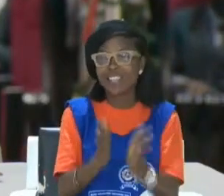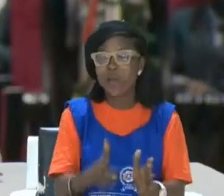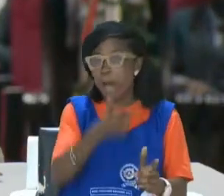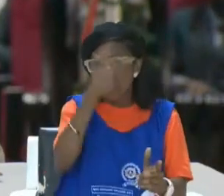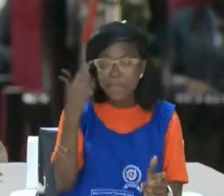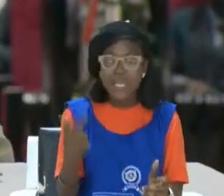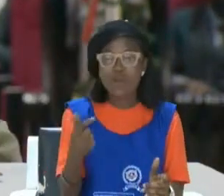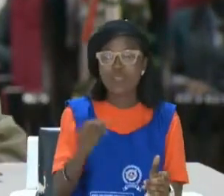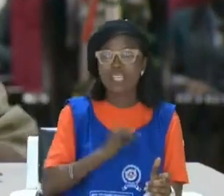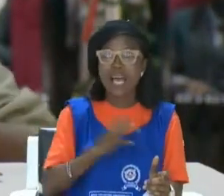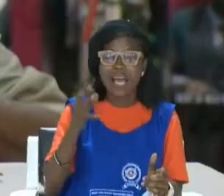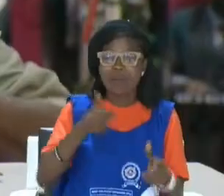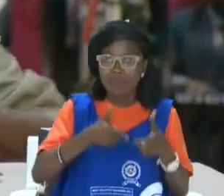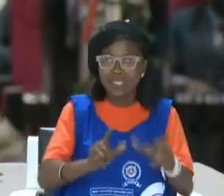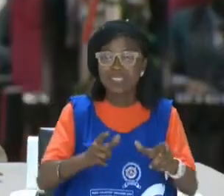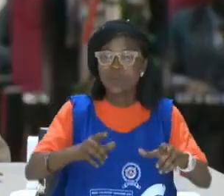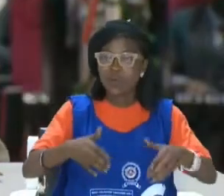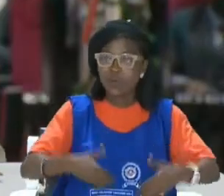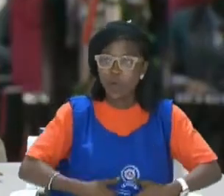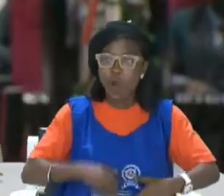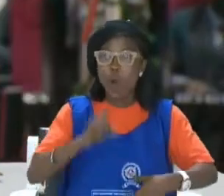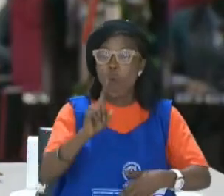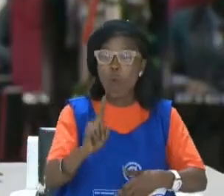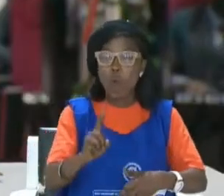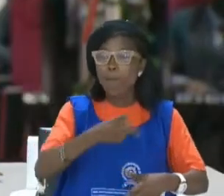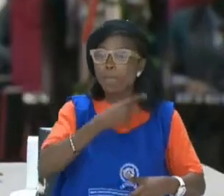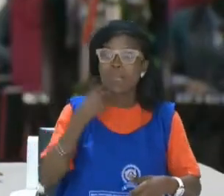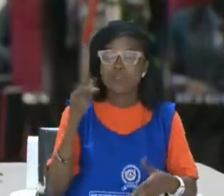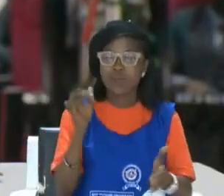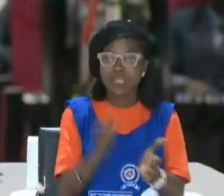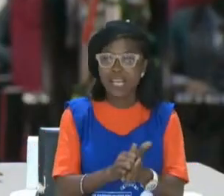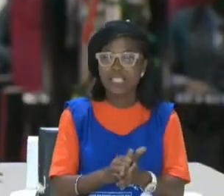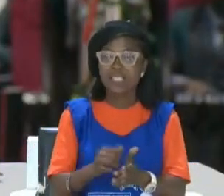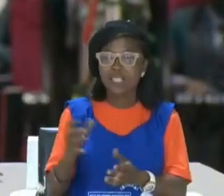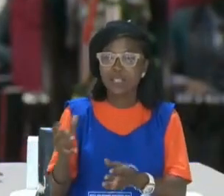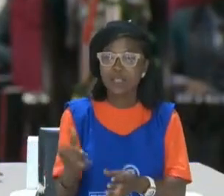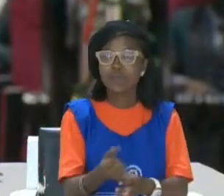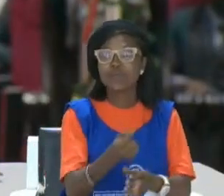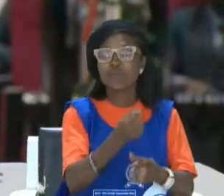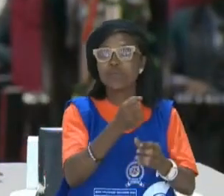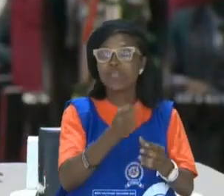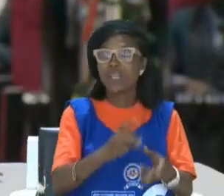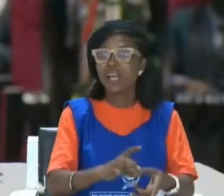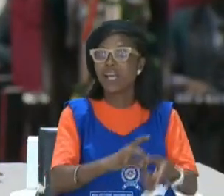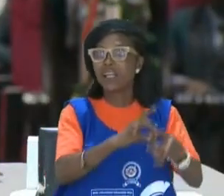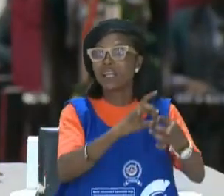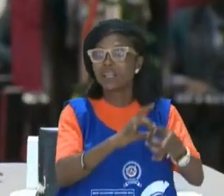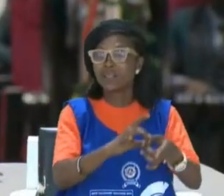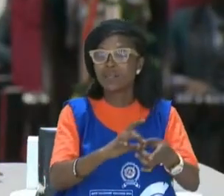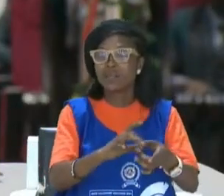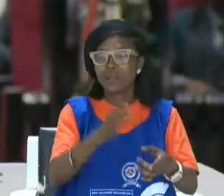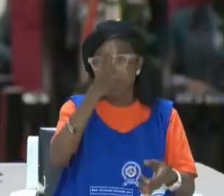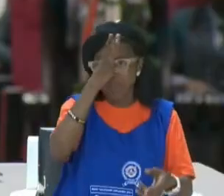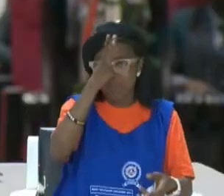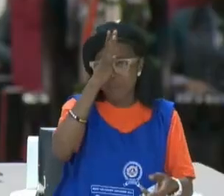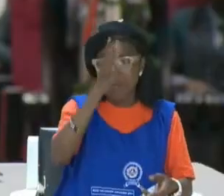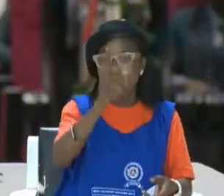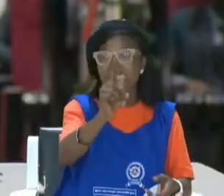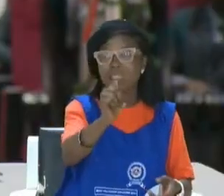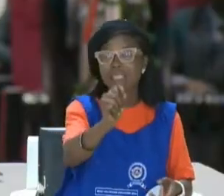one pastor who took me under his wing, Papa Talabi of blessed memory,